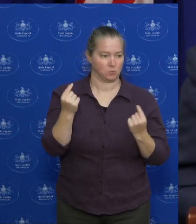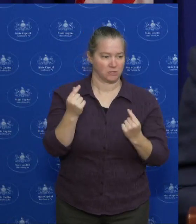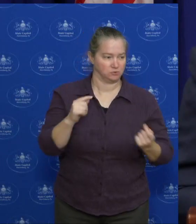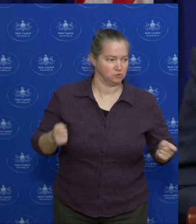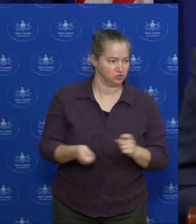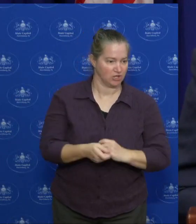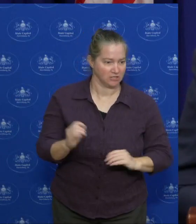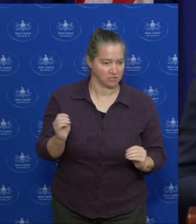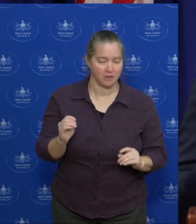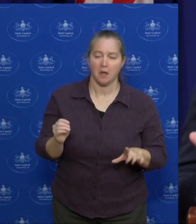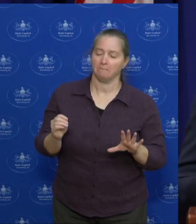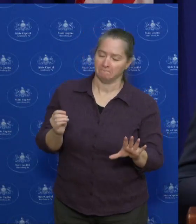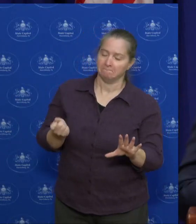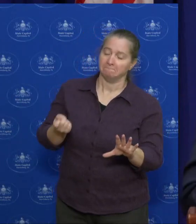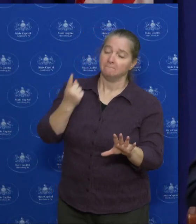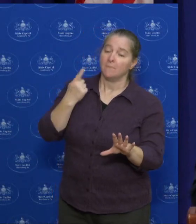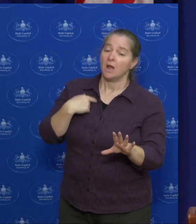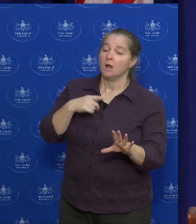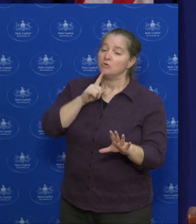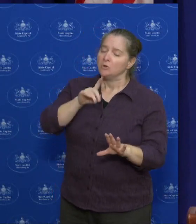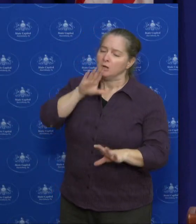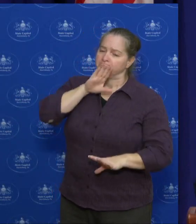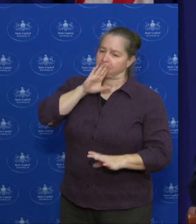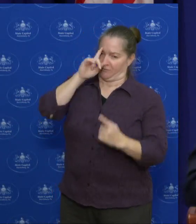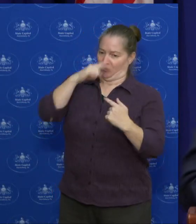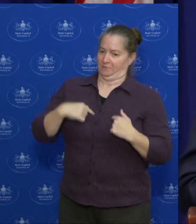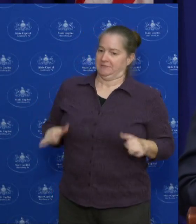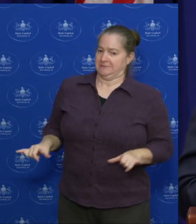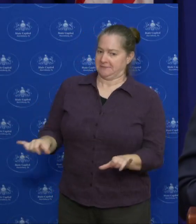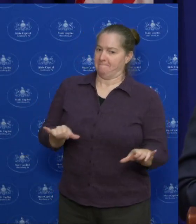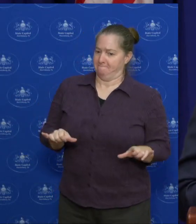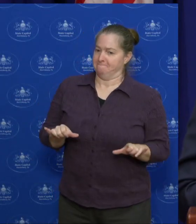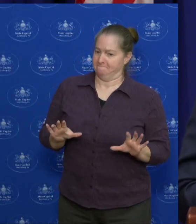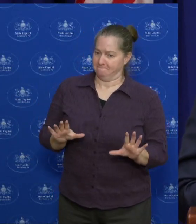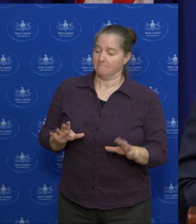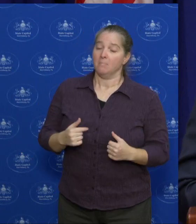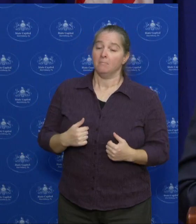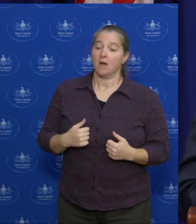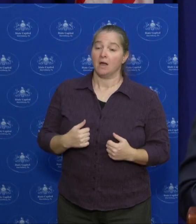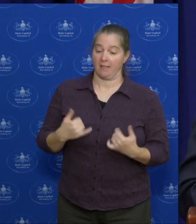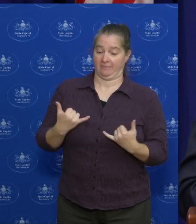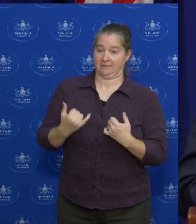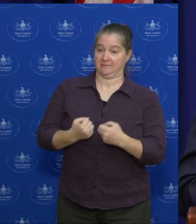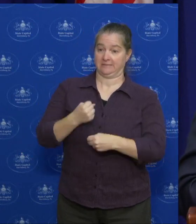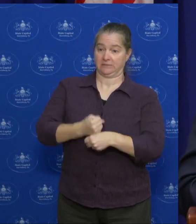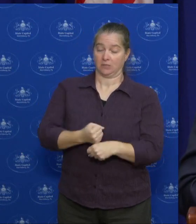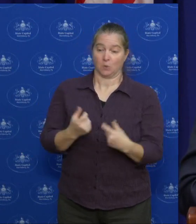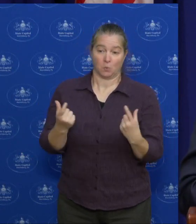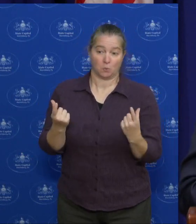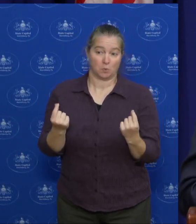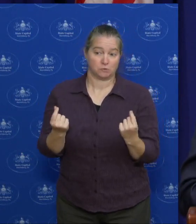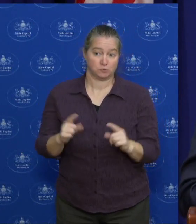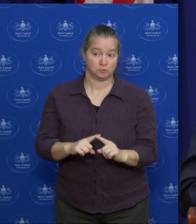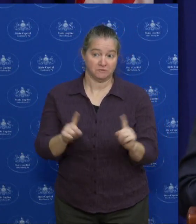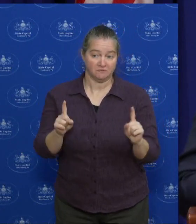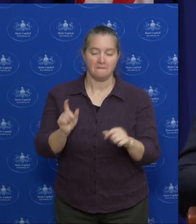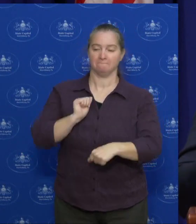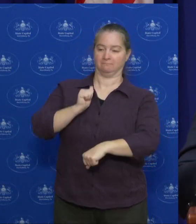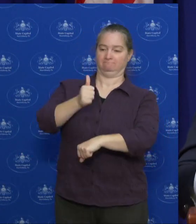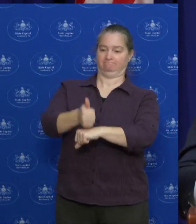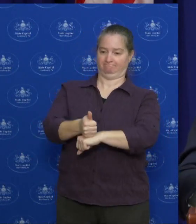for me as well, running elections. So one thing that we did earlier this year was put in